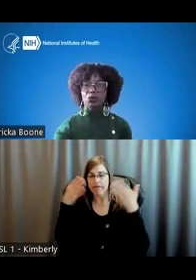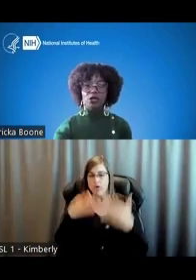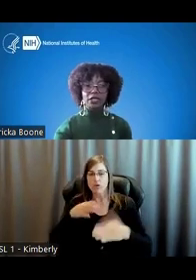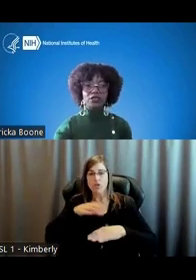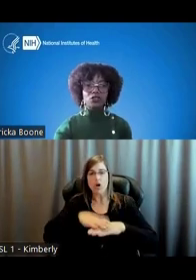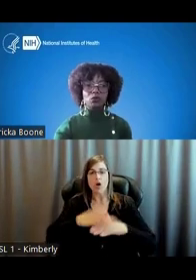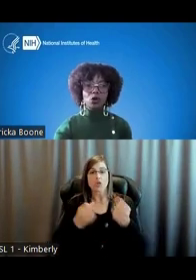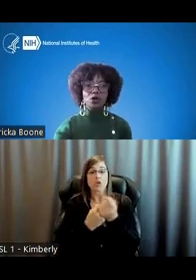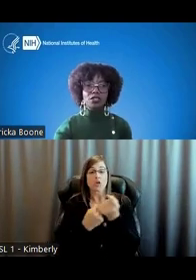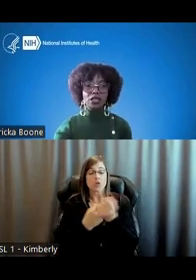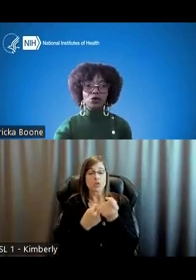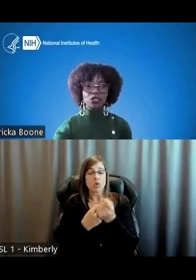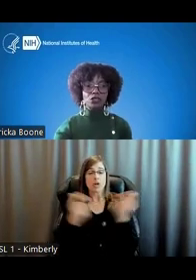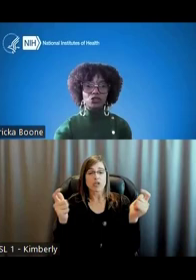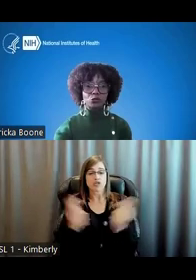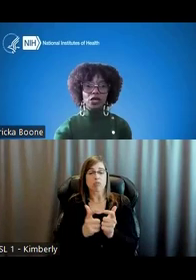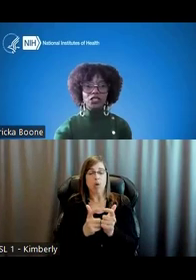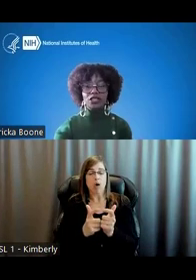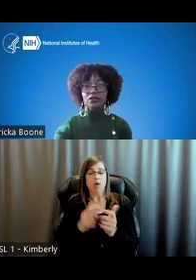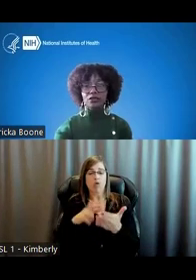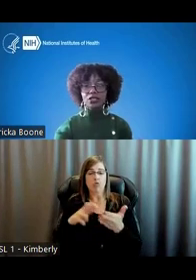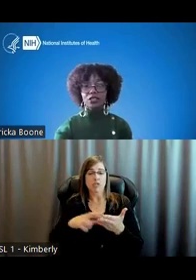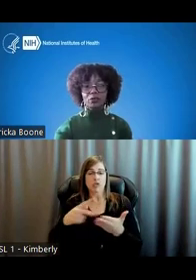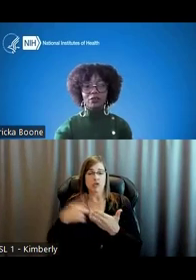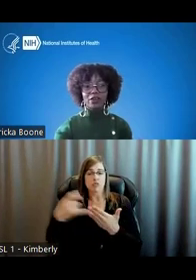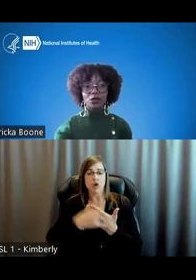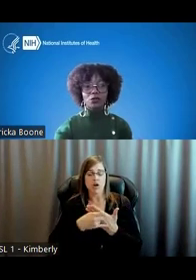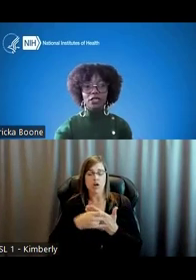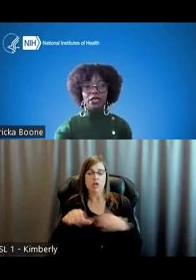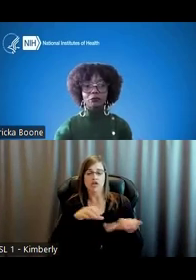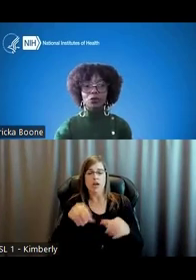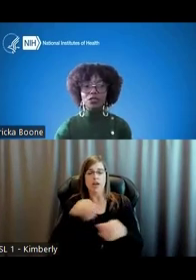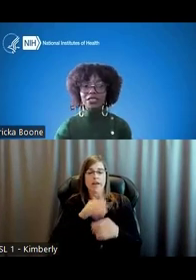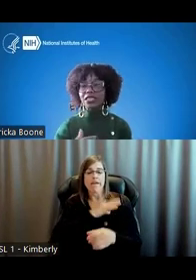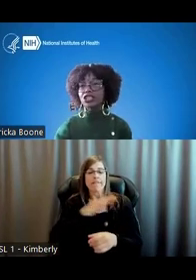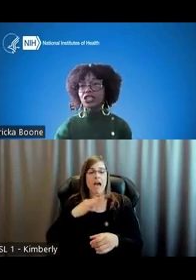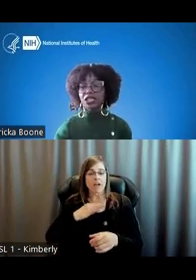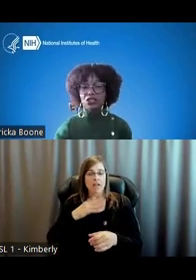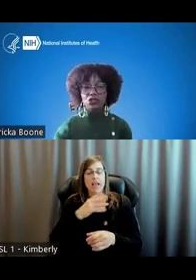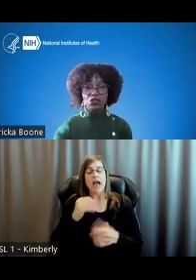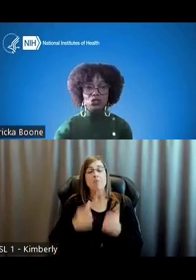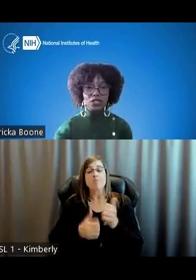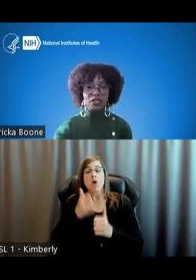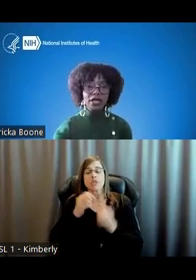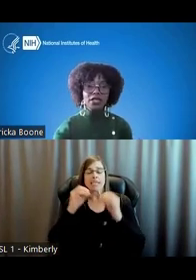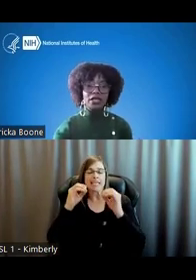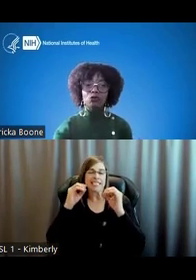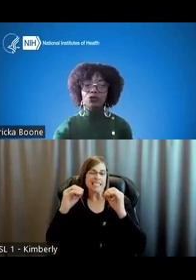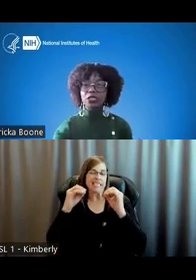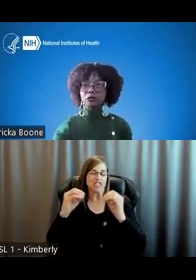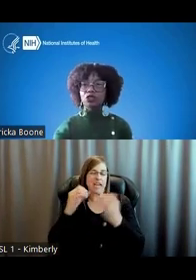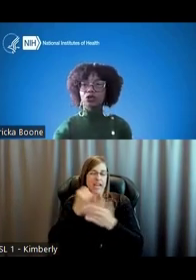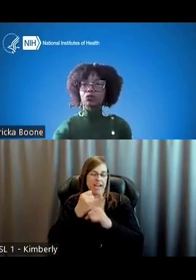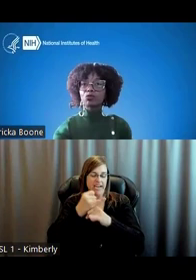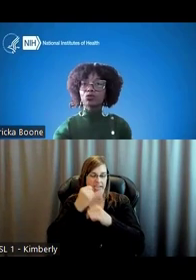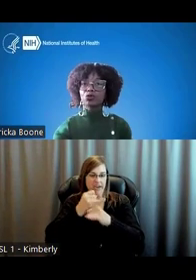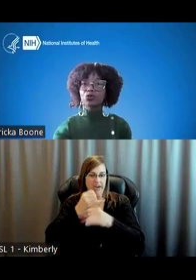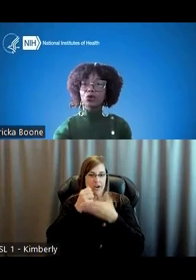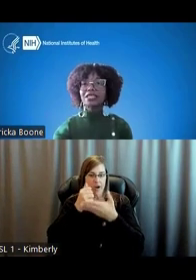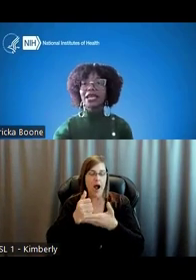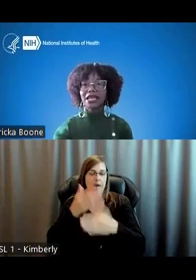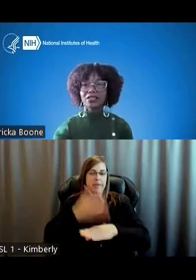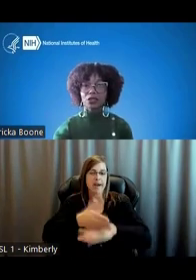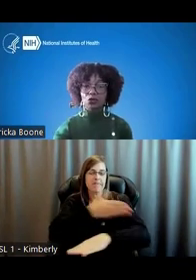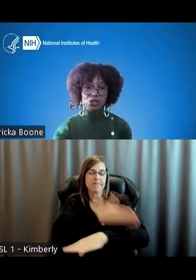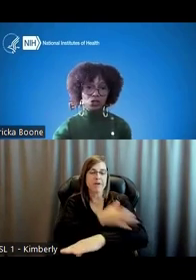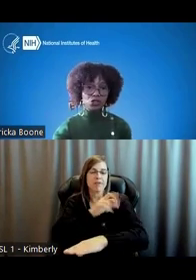on supporting small scale research projects that are conducted by faculty at mostly teaching institutions to help for them to improve